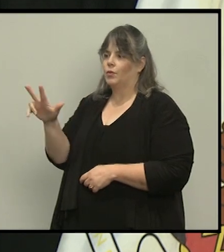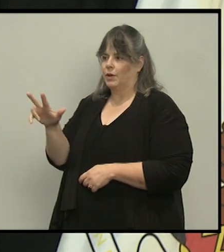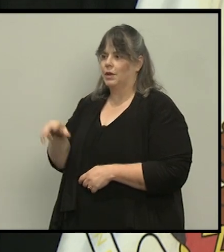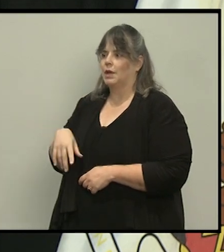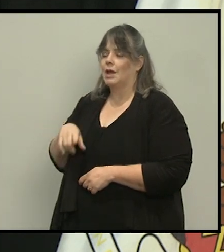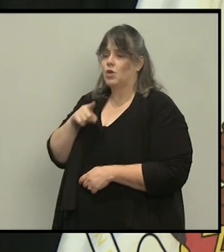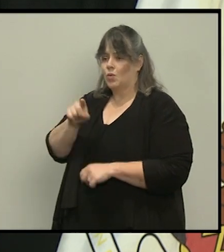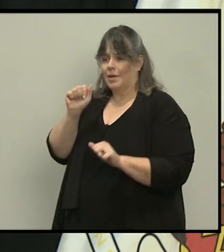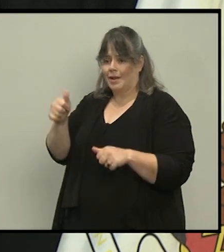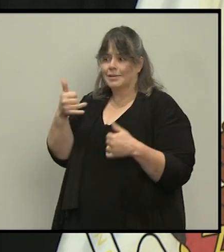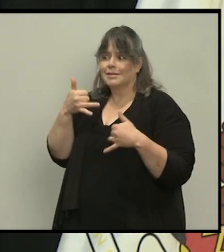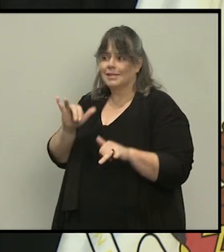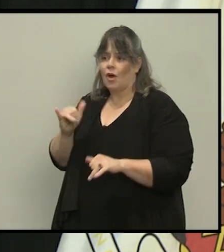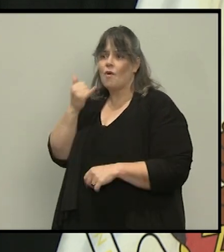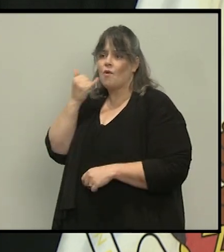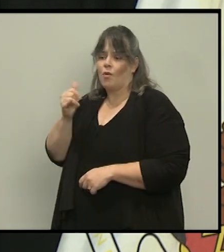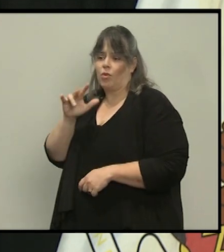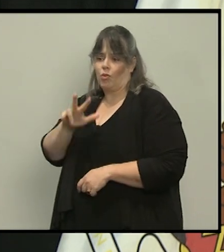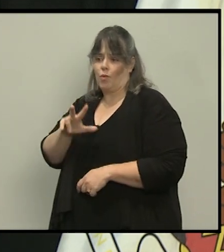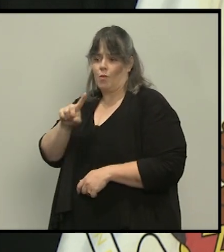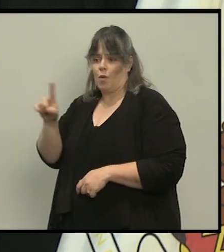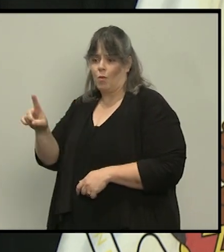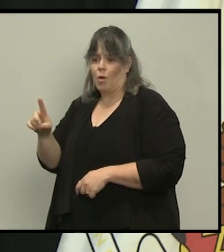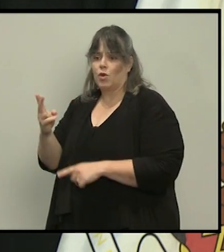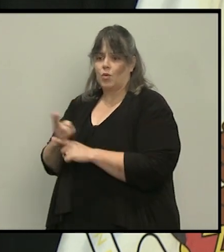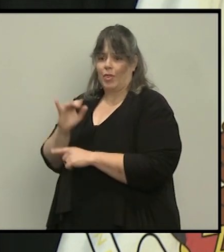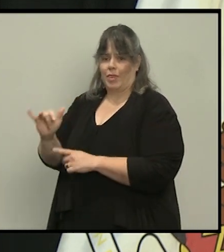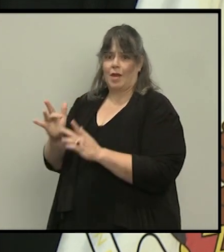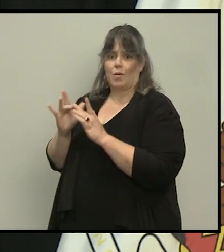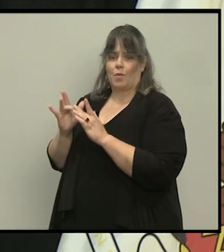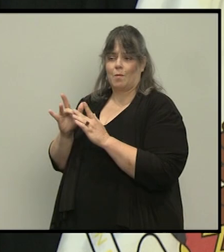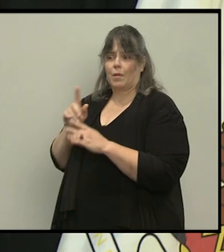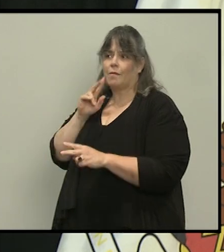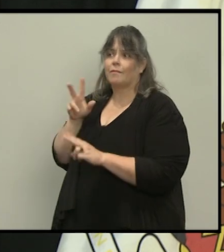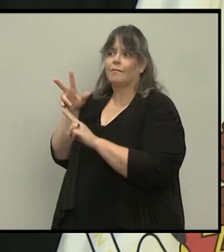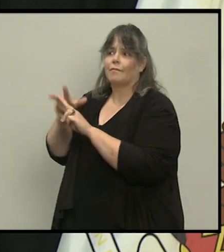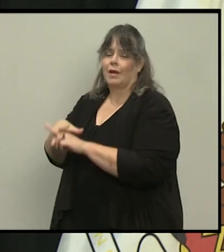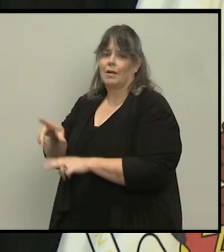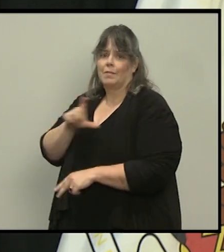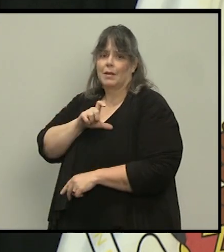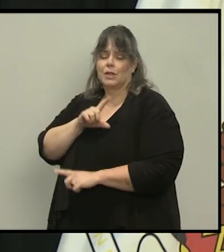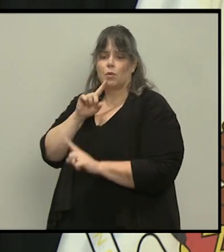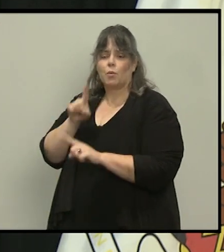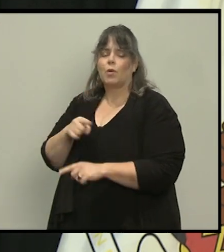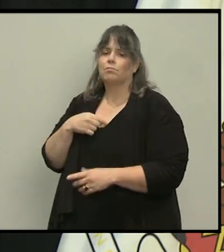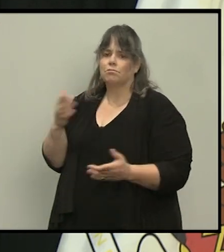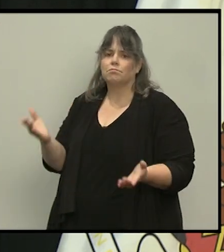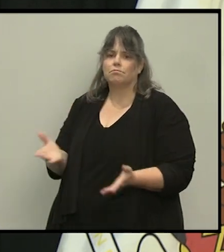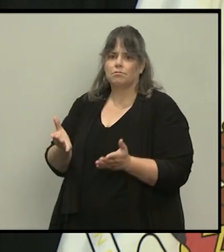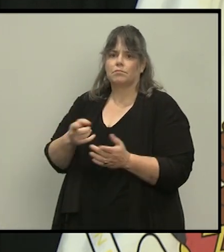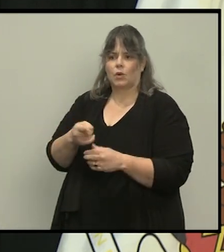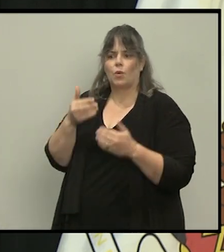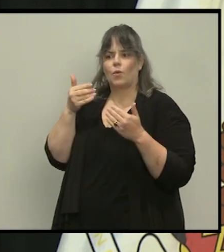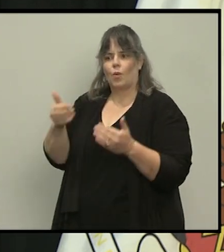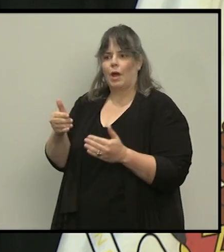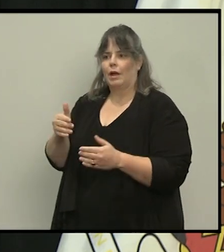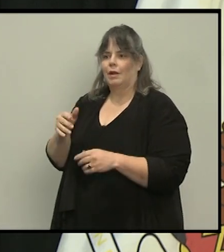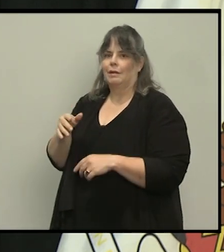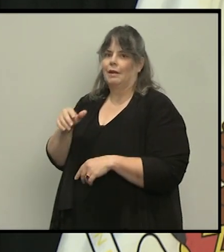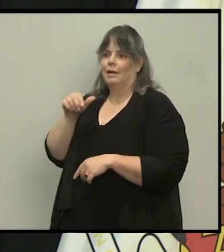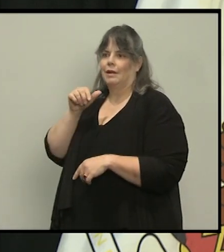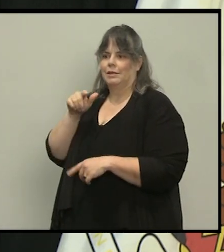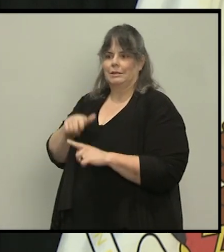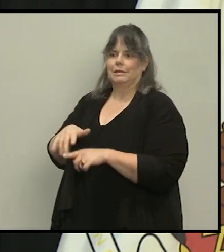415-553-0123. You can still call 311 or utilize a website, again, to file police reports, and we encourage you to do that to help slow down the spread